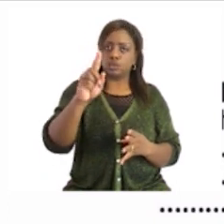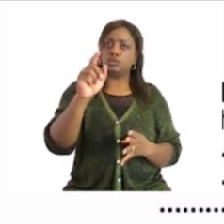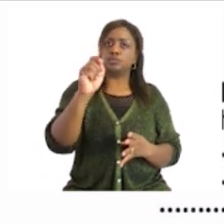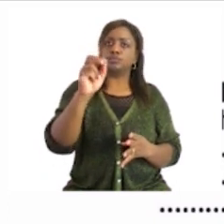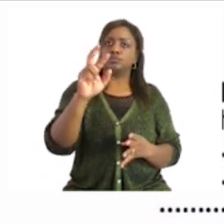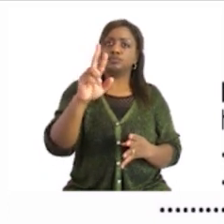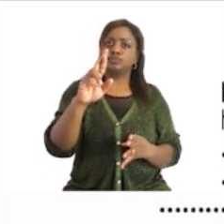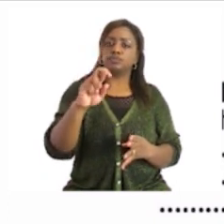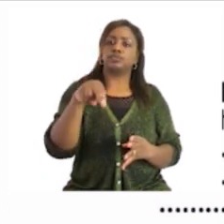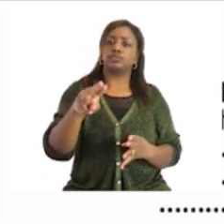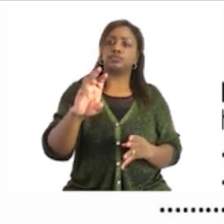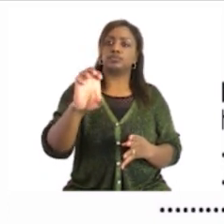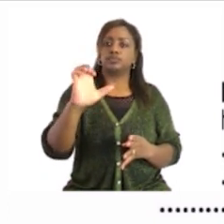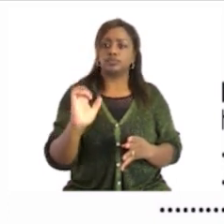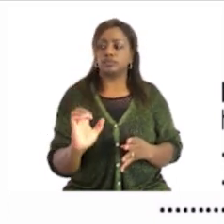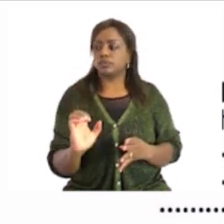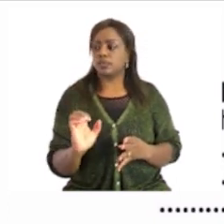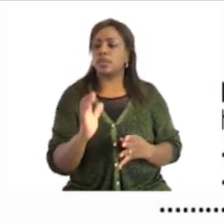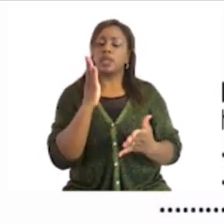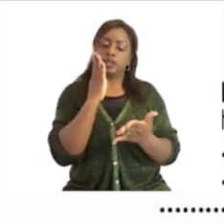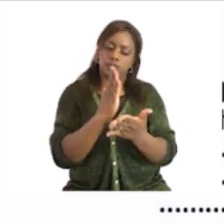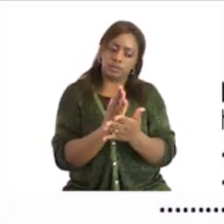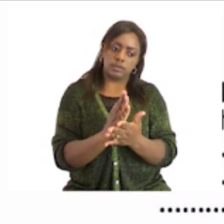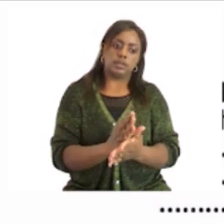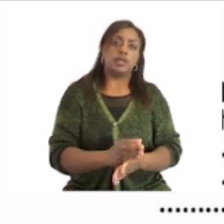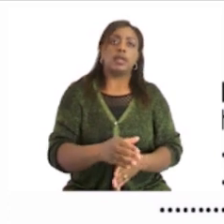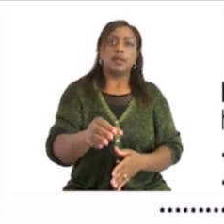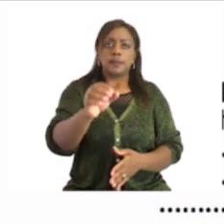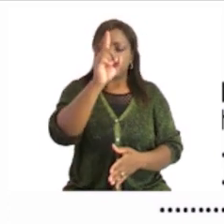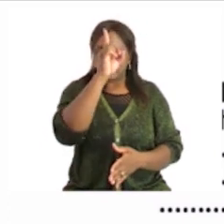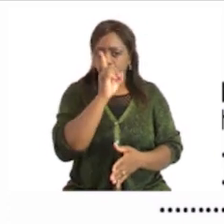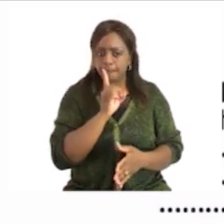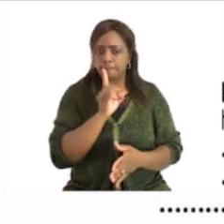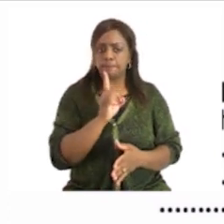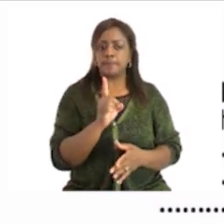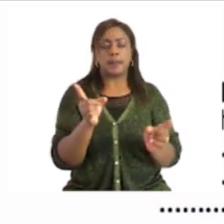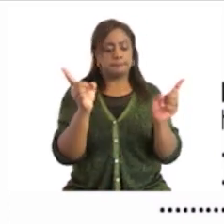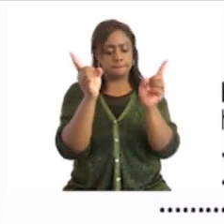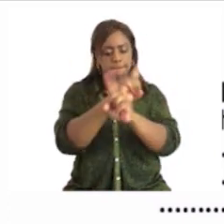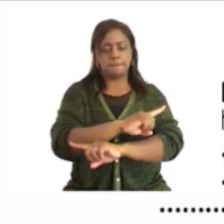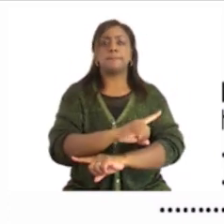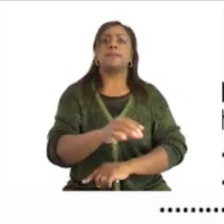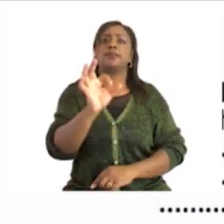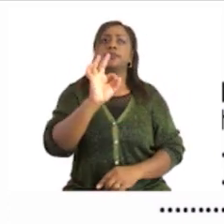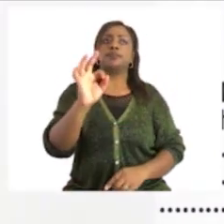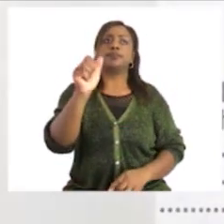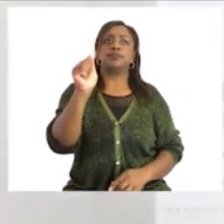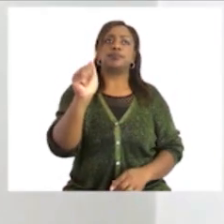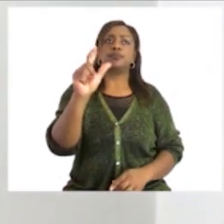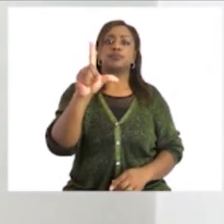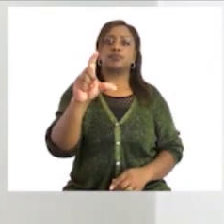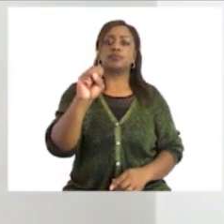is also attached, but please try to do this on your own before you look at the memorandum.